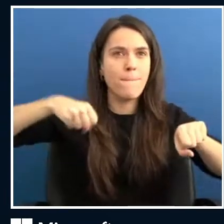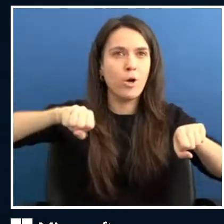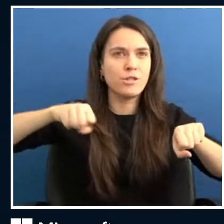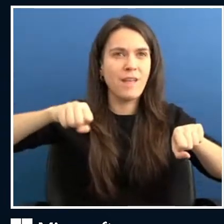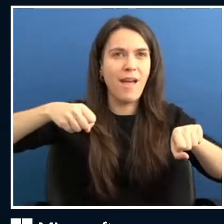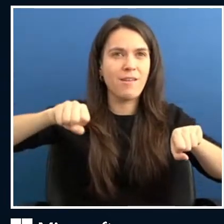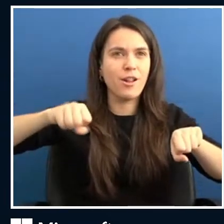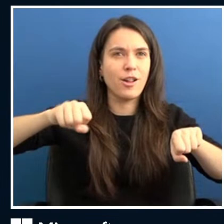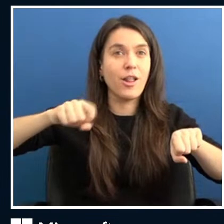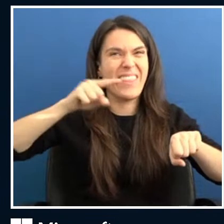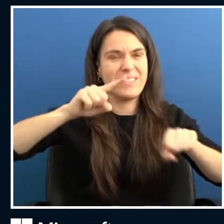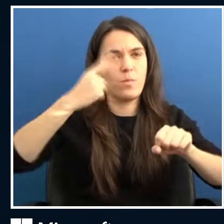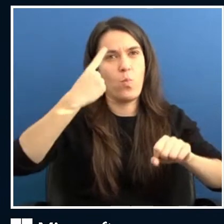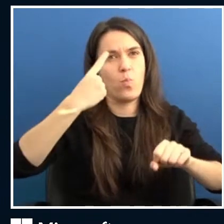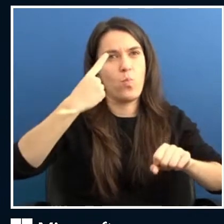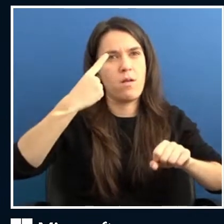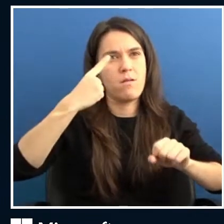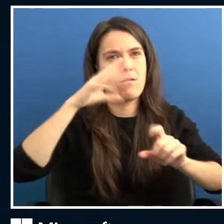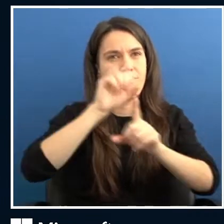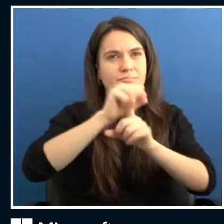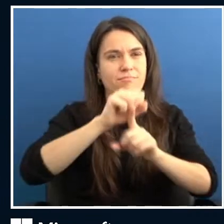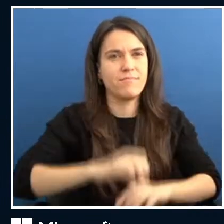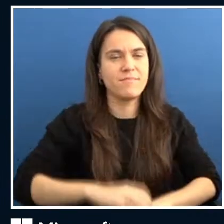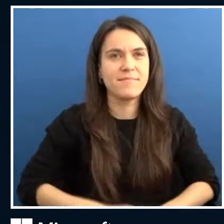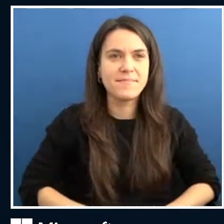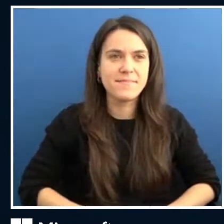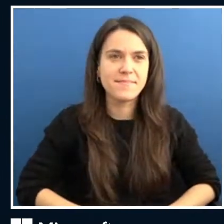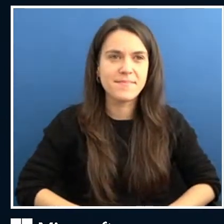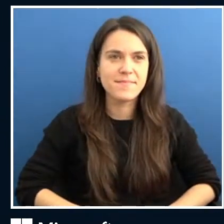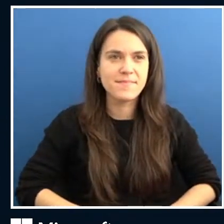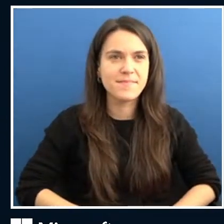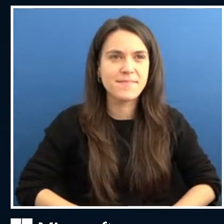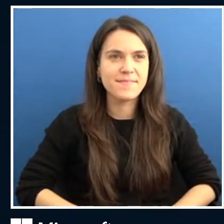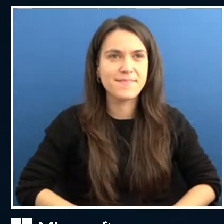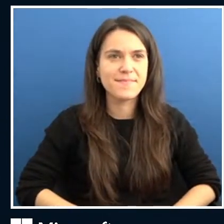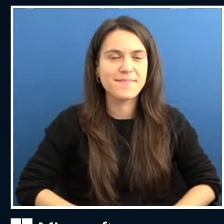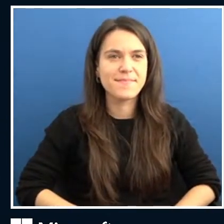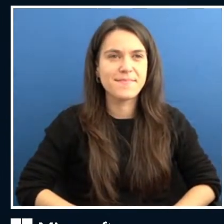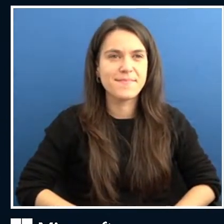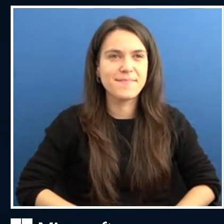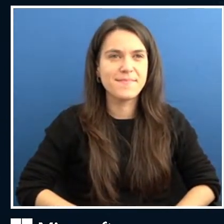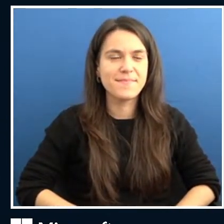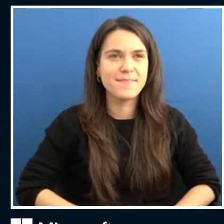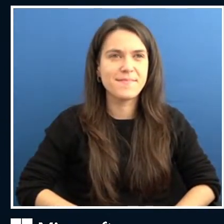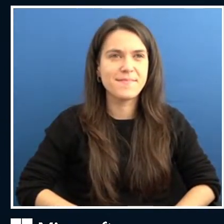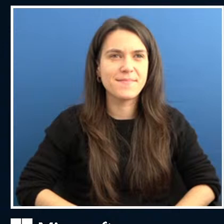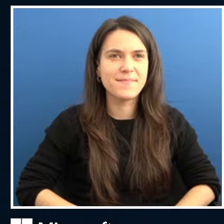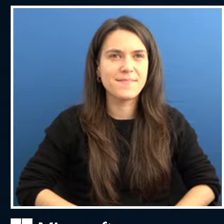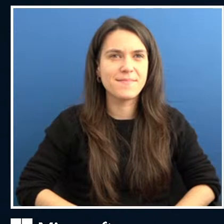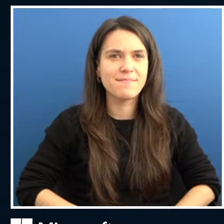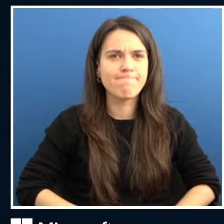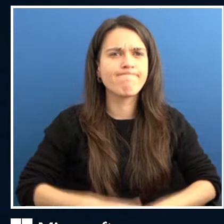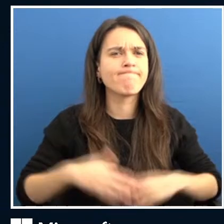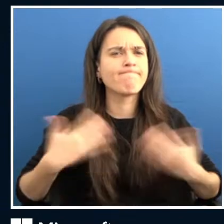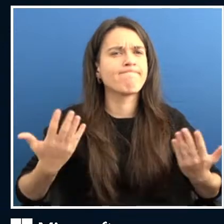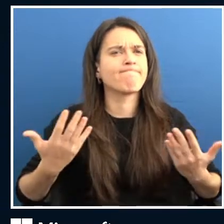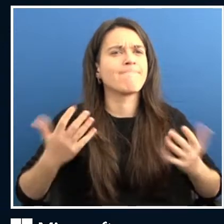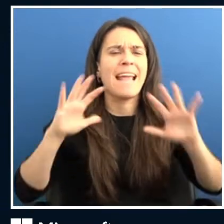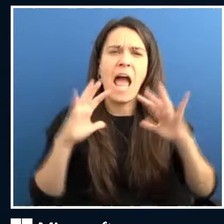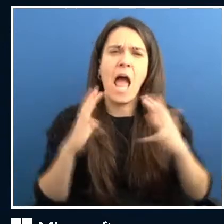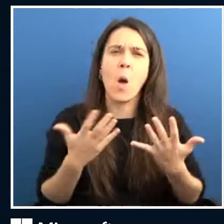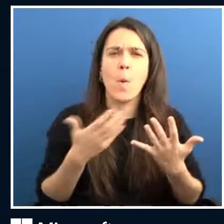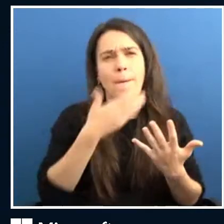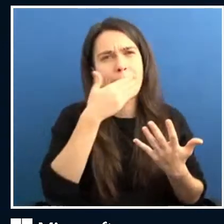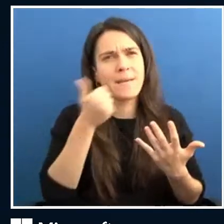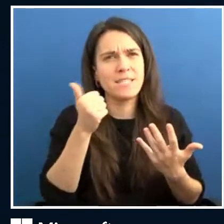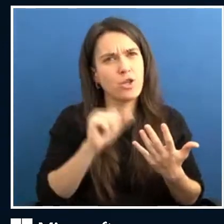them. So there has to be a better way of doing this. Instead of going through